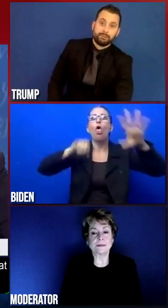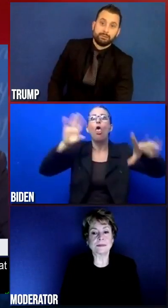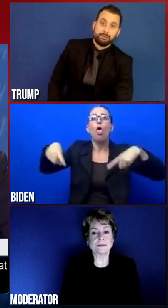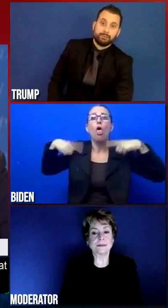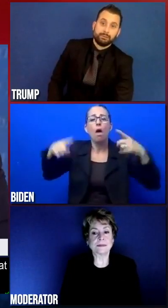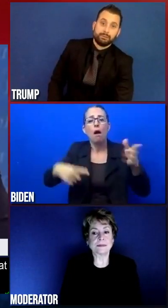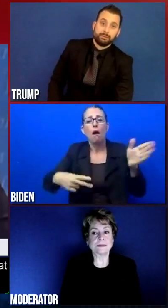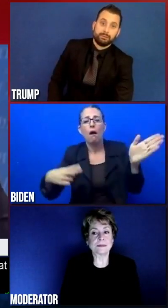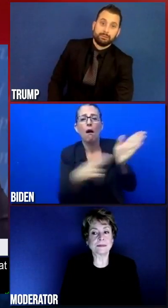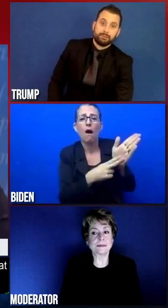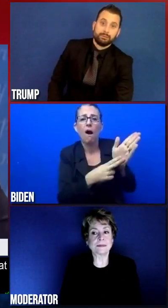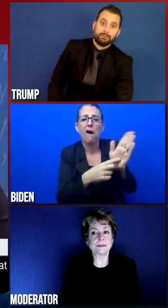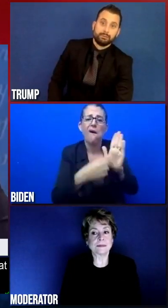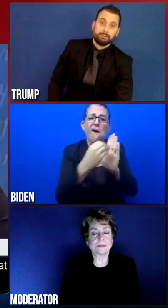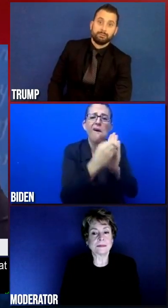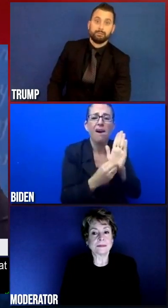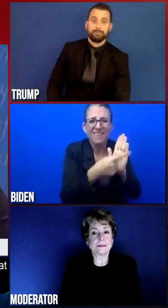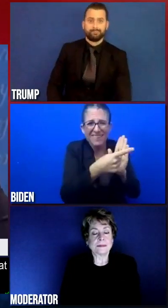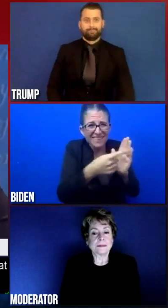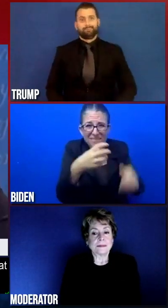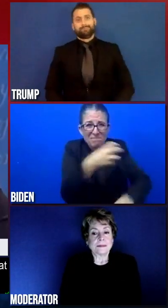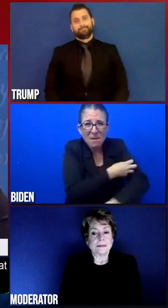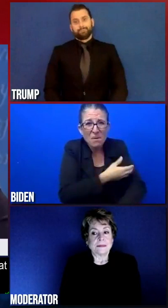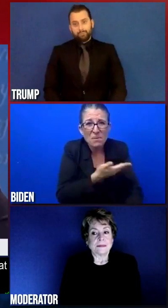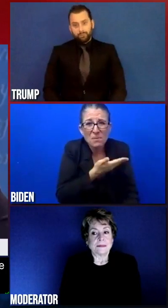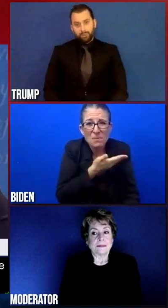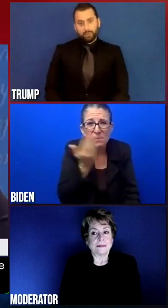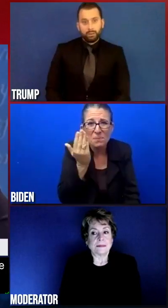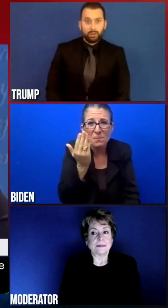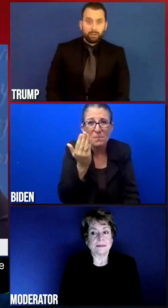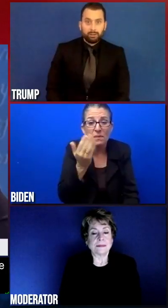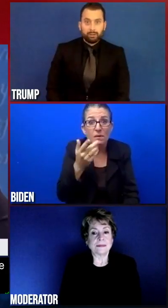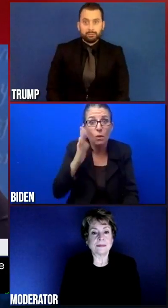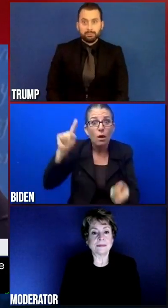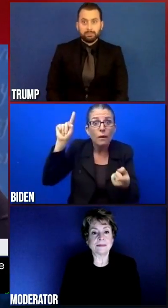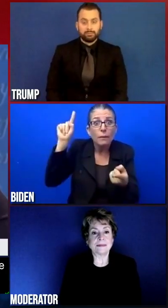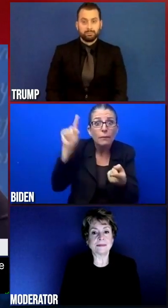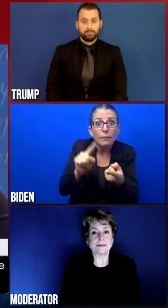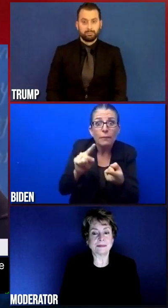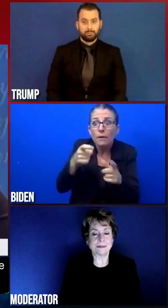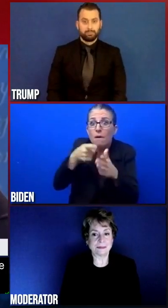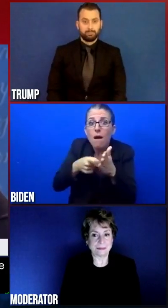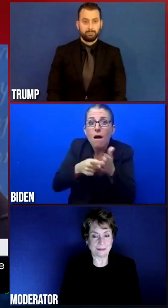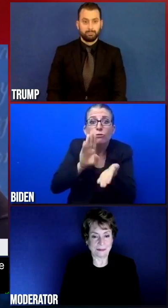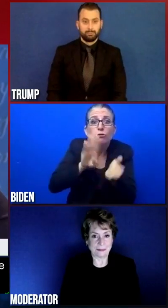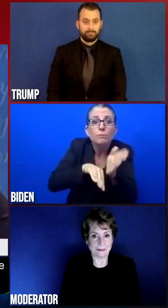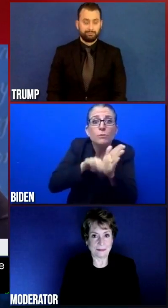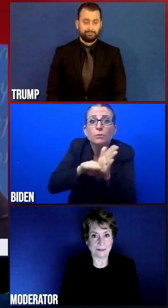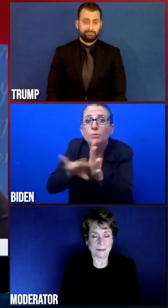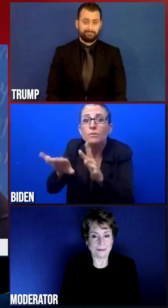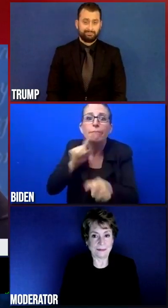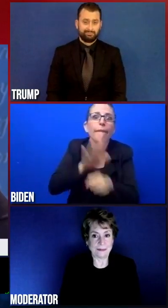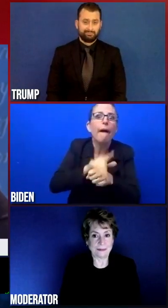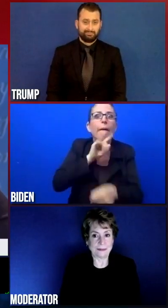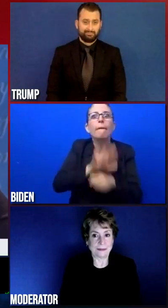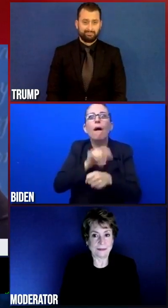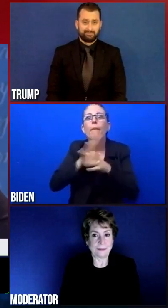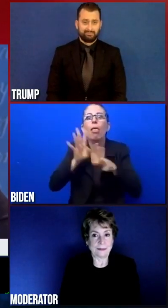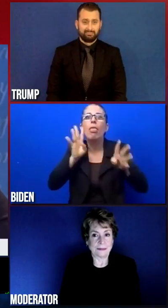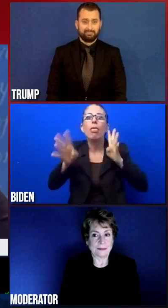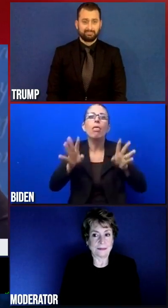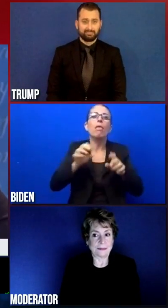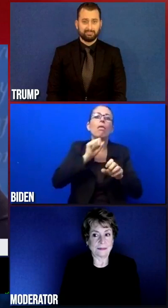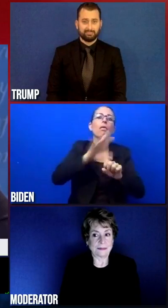costs for anybody. He's been promising a health care plan since he got elected. He has none, like almost everything else he talks about.